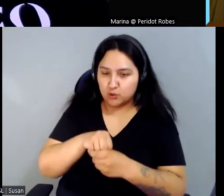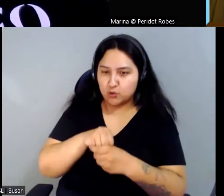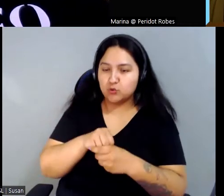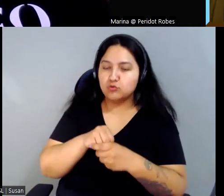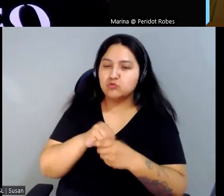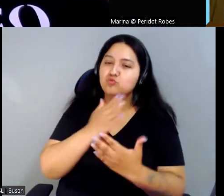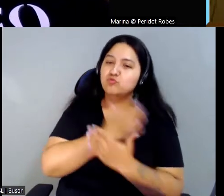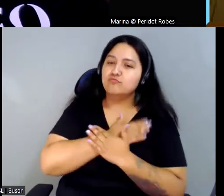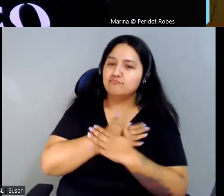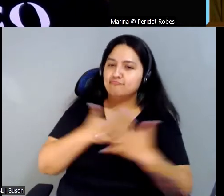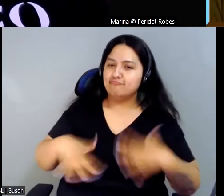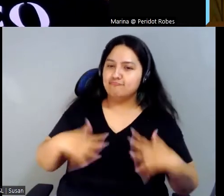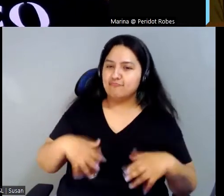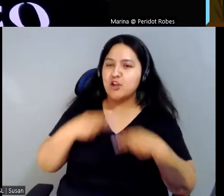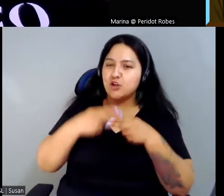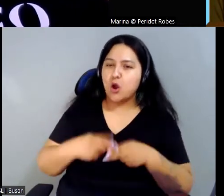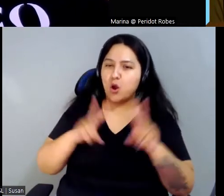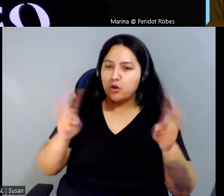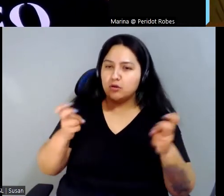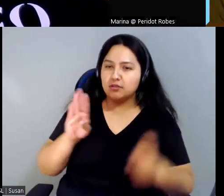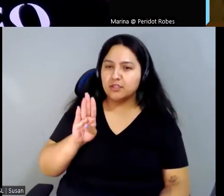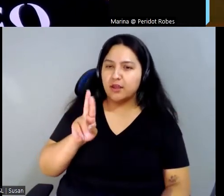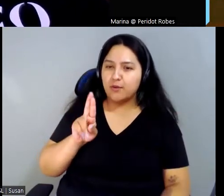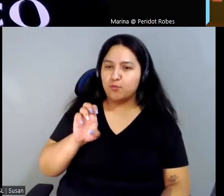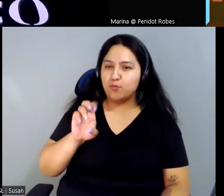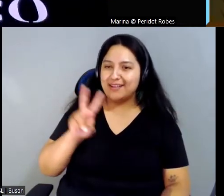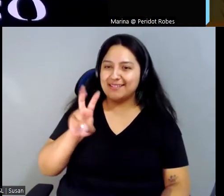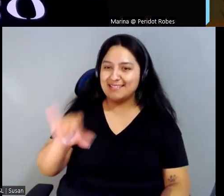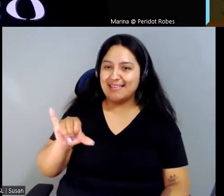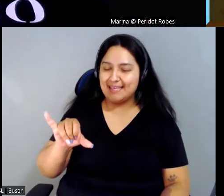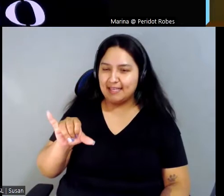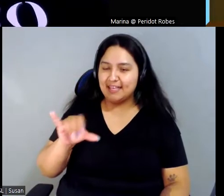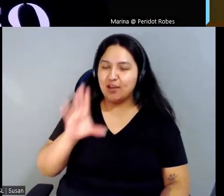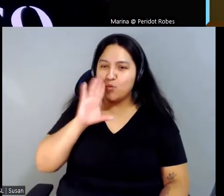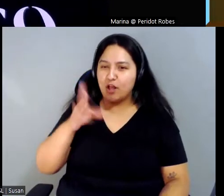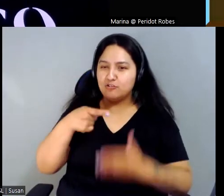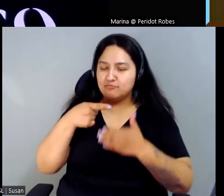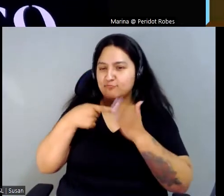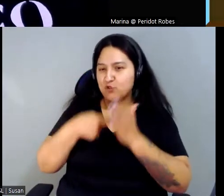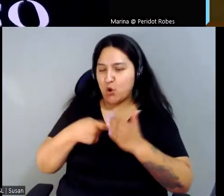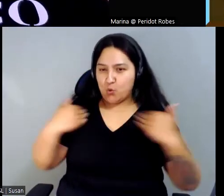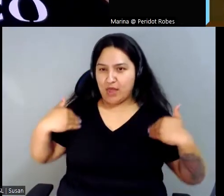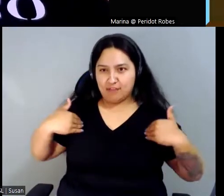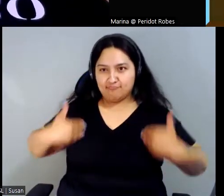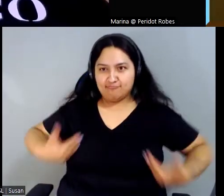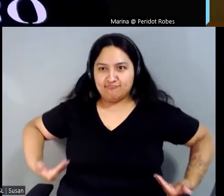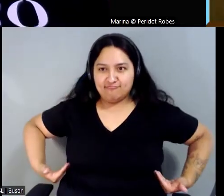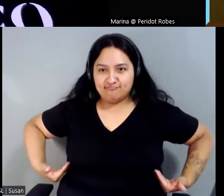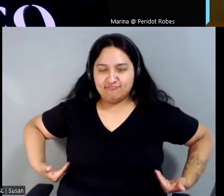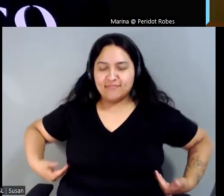the Breezy. It's all about the side boob action. It's going to be sleeveless and long and elegant and flowy.